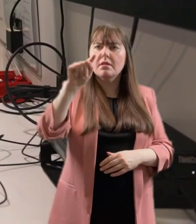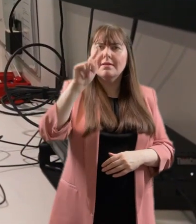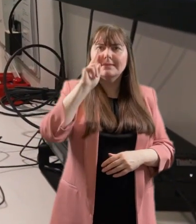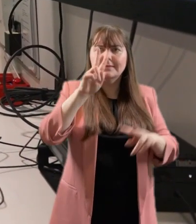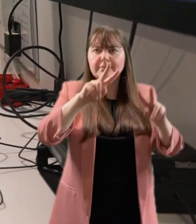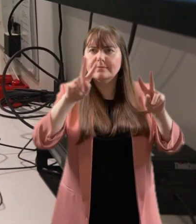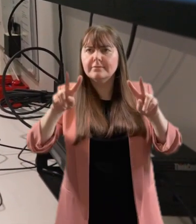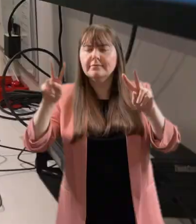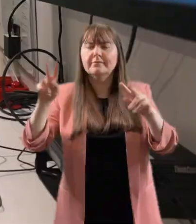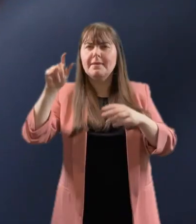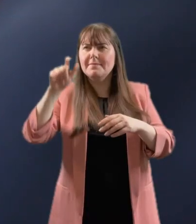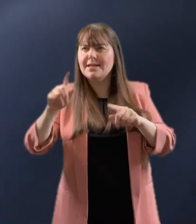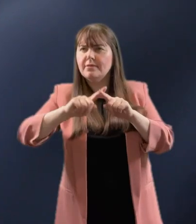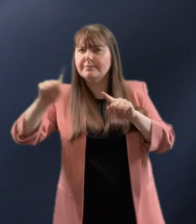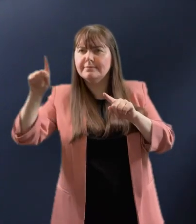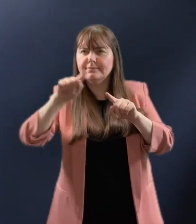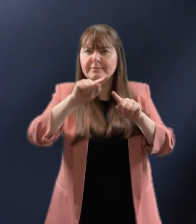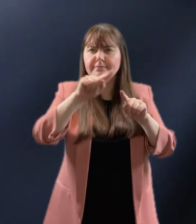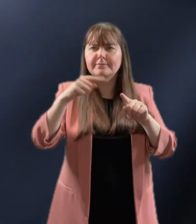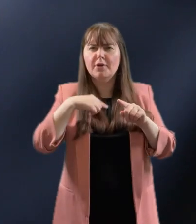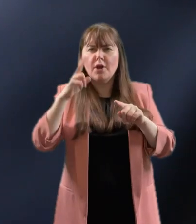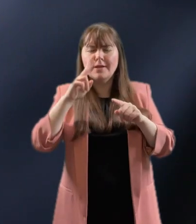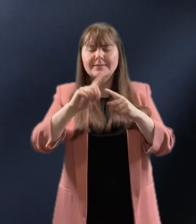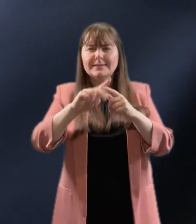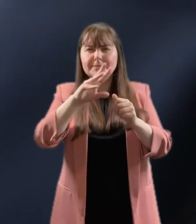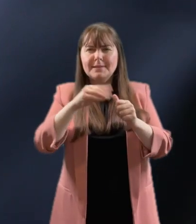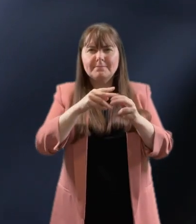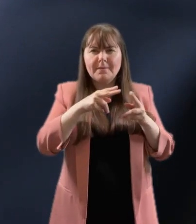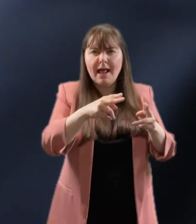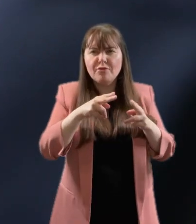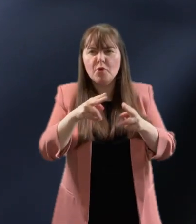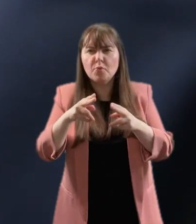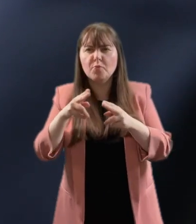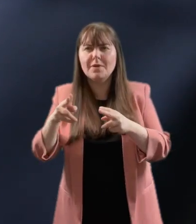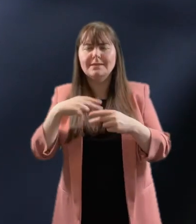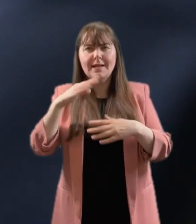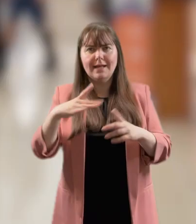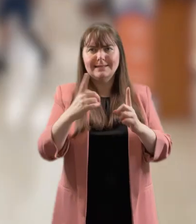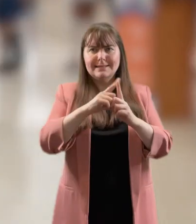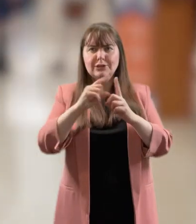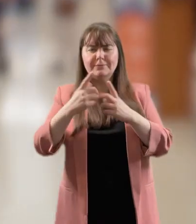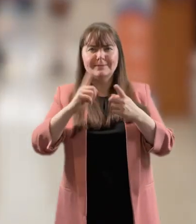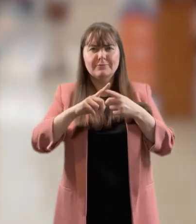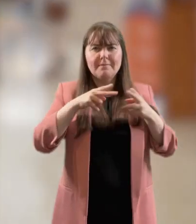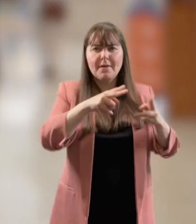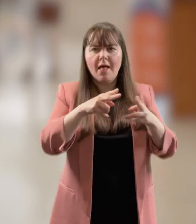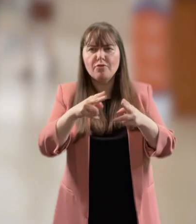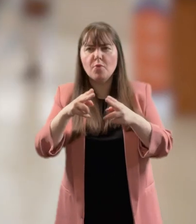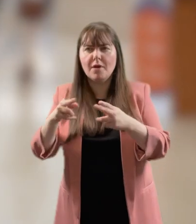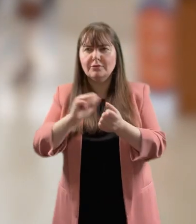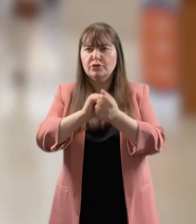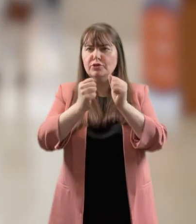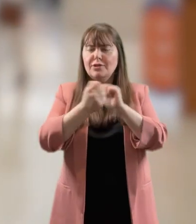other hospitals to come in. They could see their demand for their patients to go back out. We could also look at specialist pathways. We